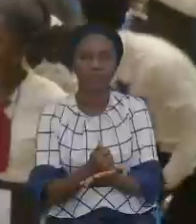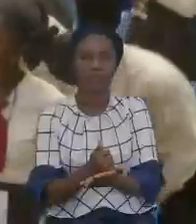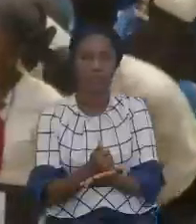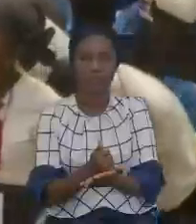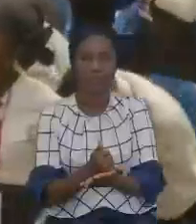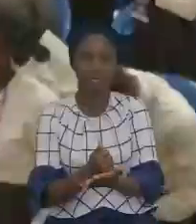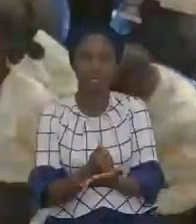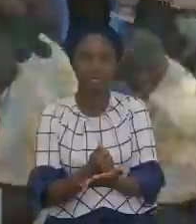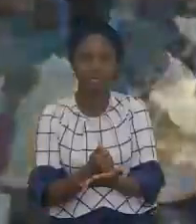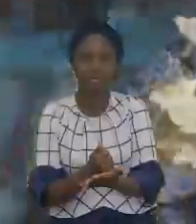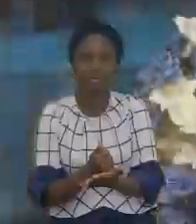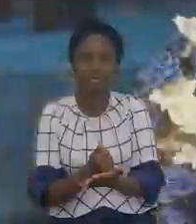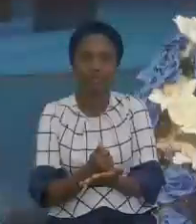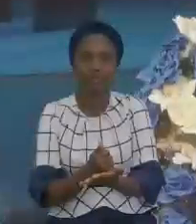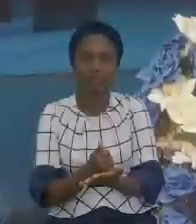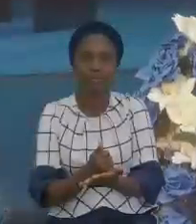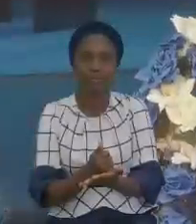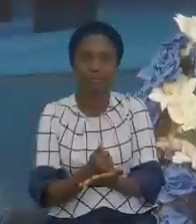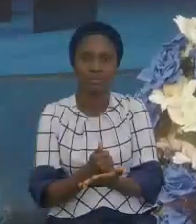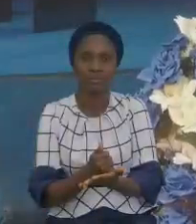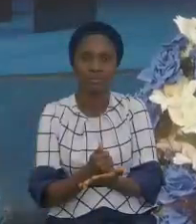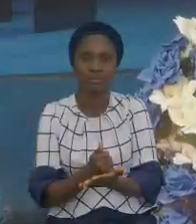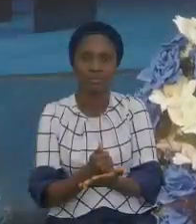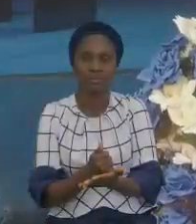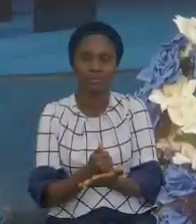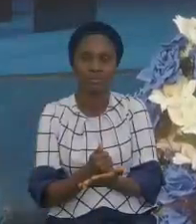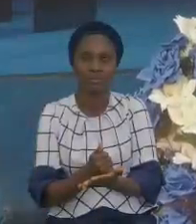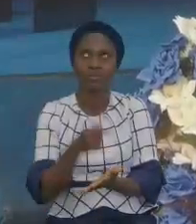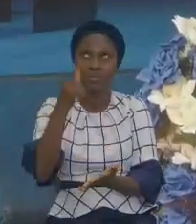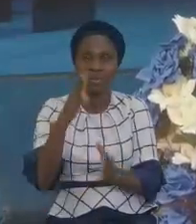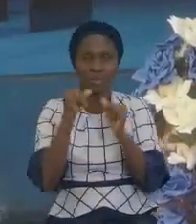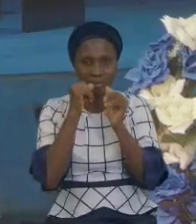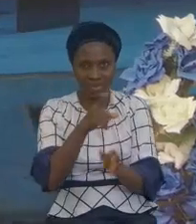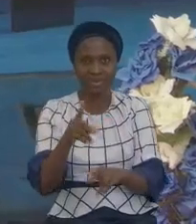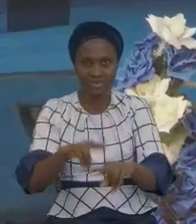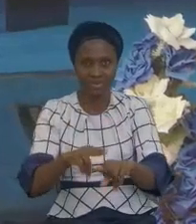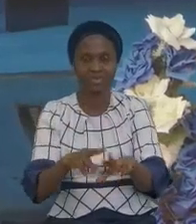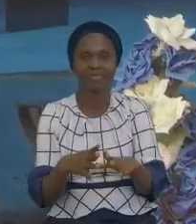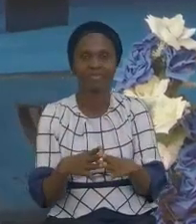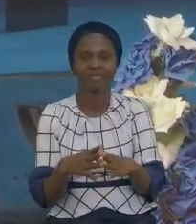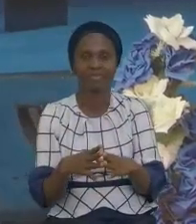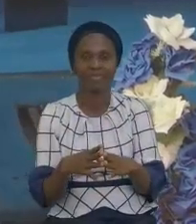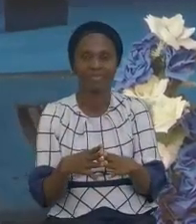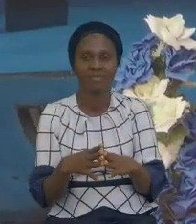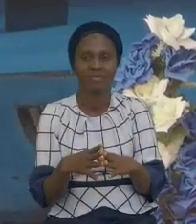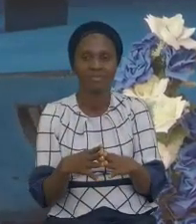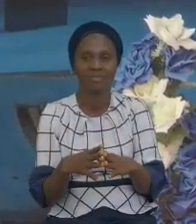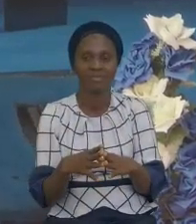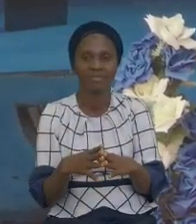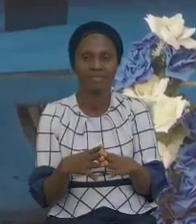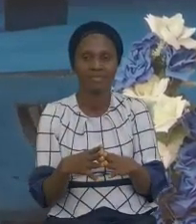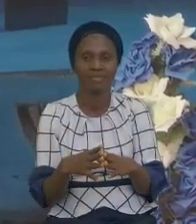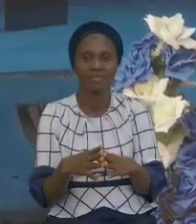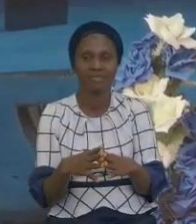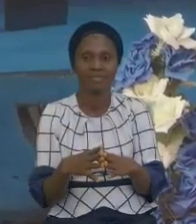God bless you. You can sit down. In the few minutes we have together,